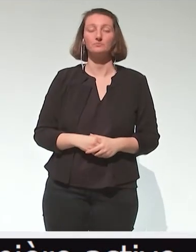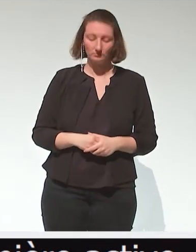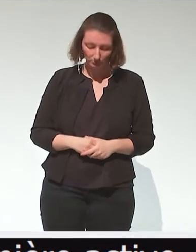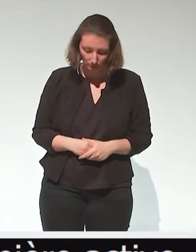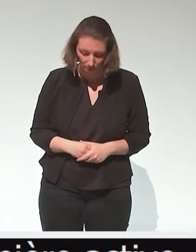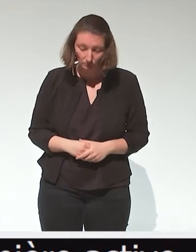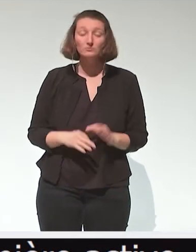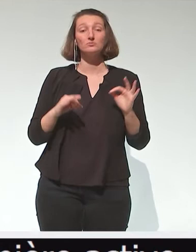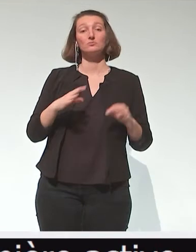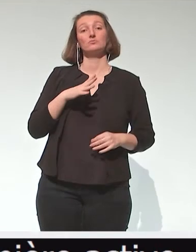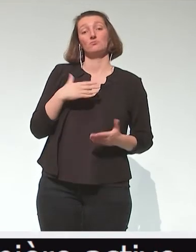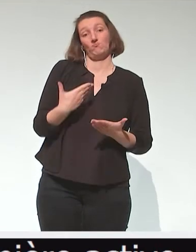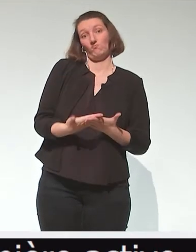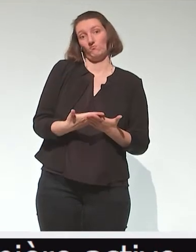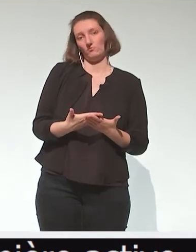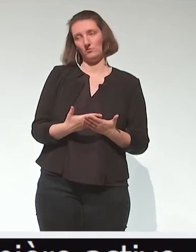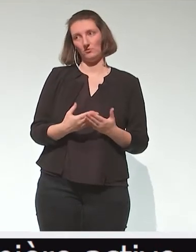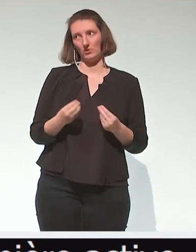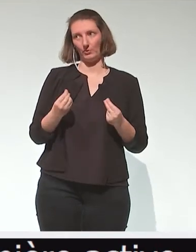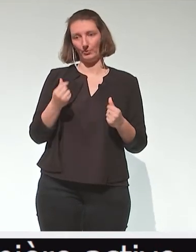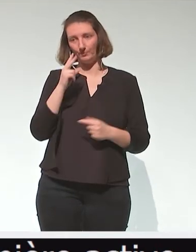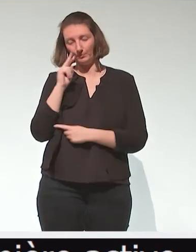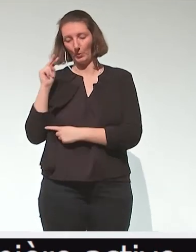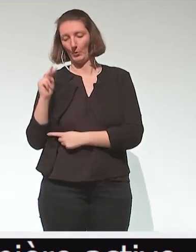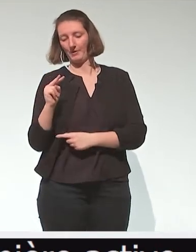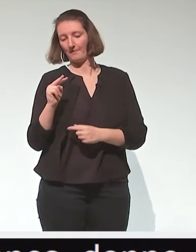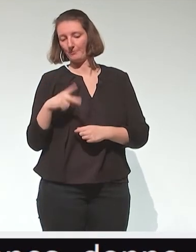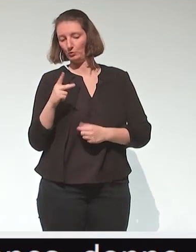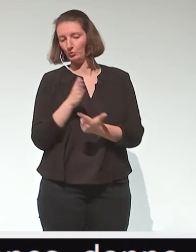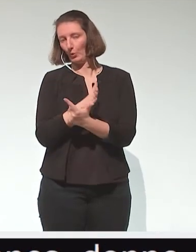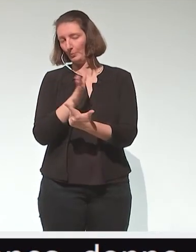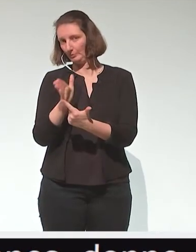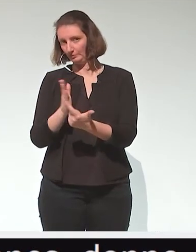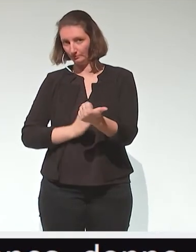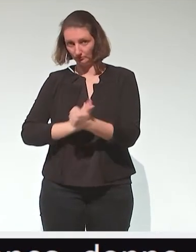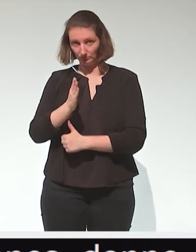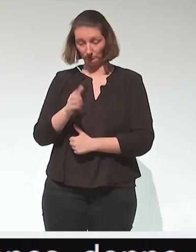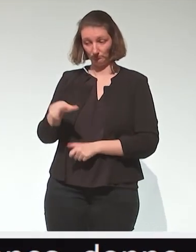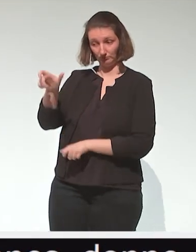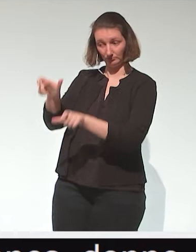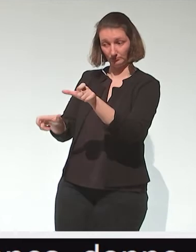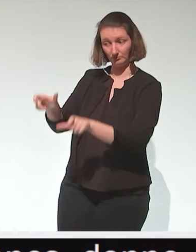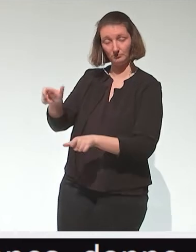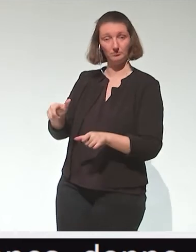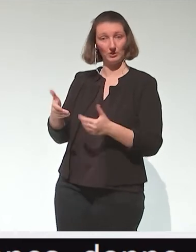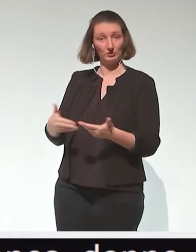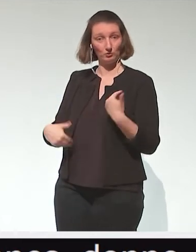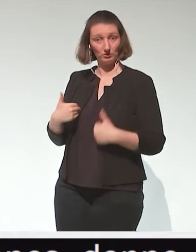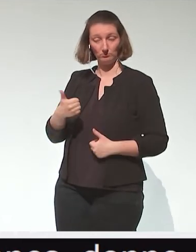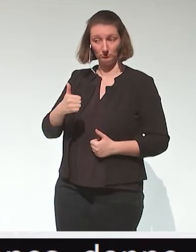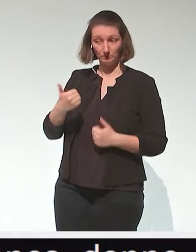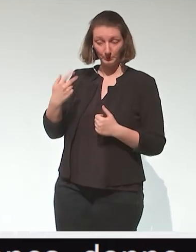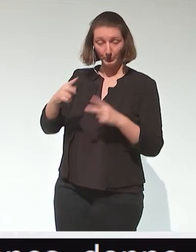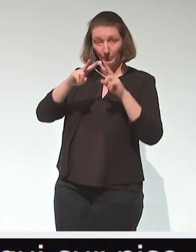and they are made aware of the support they can get. The approach is twofold. First of all,